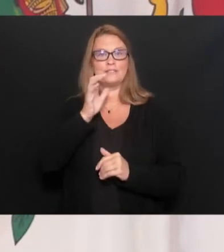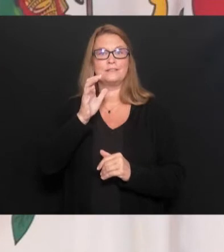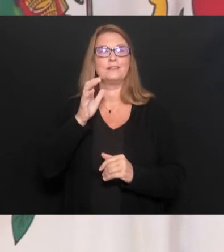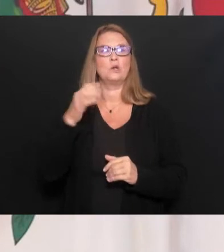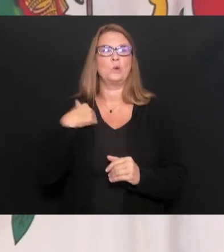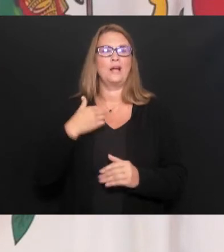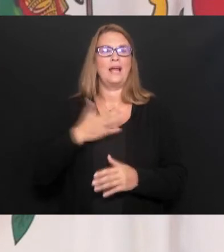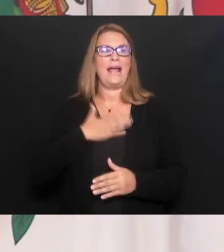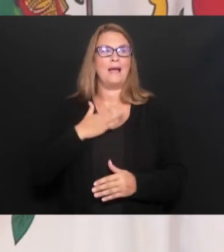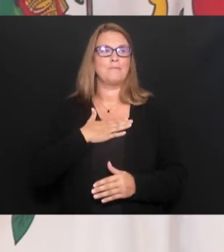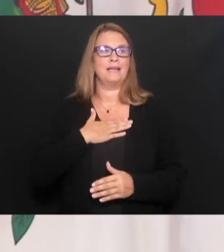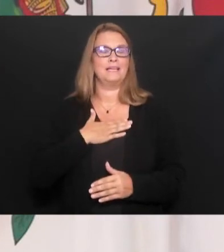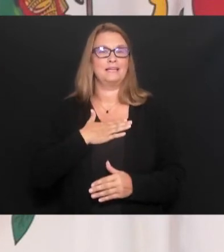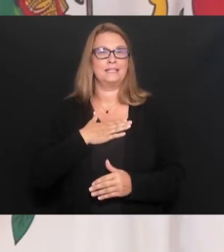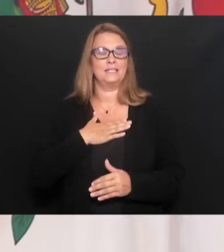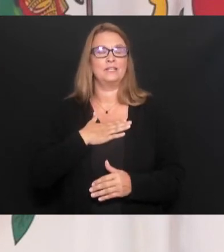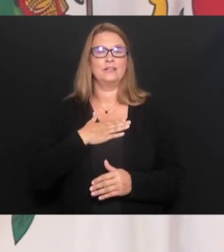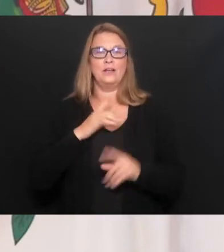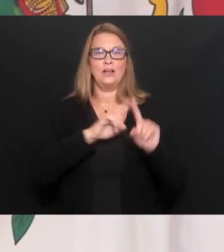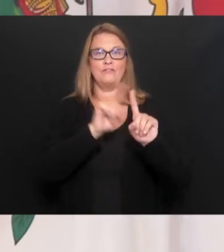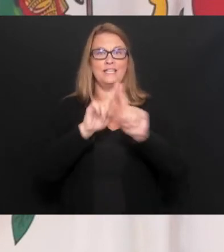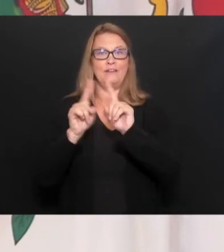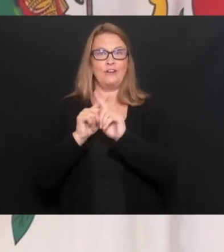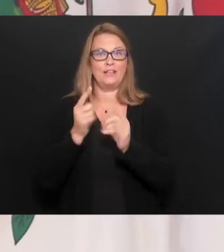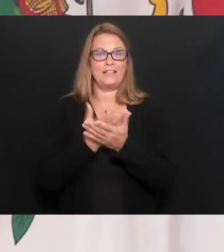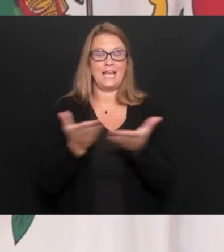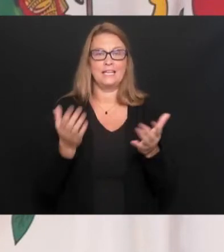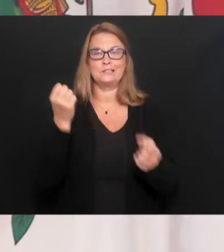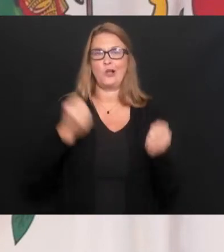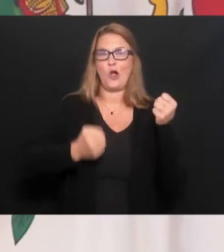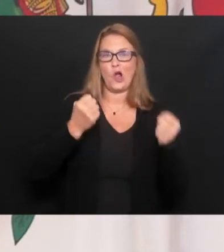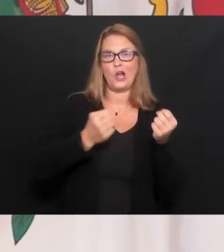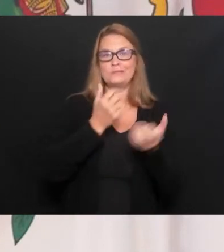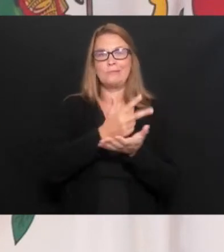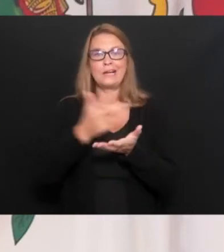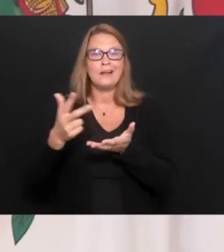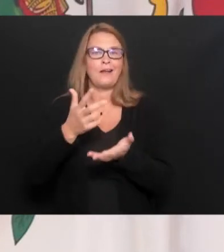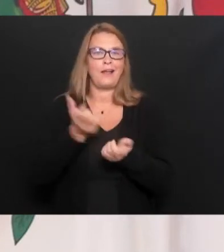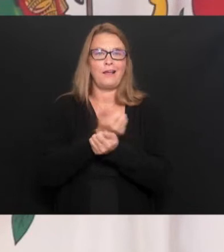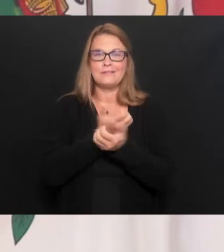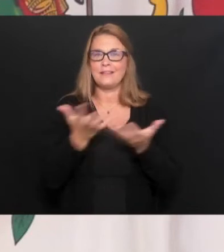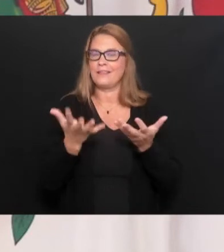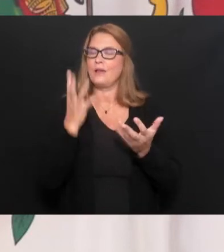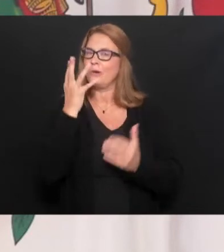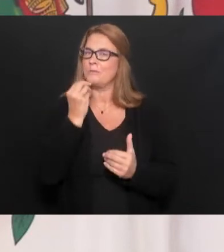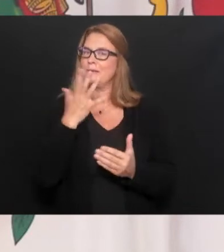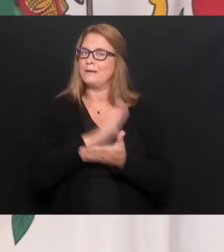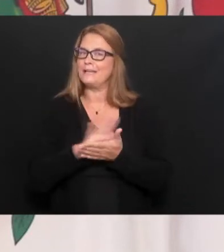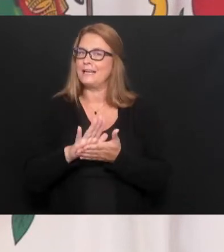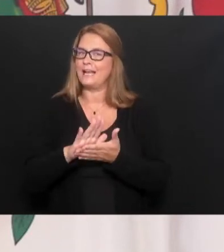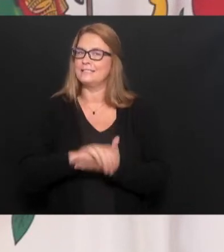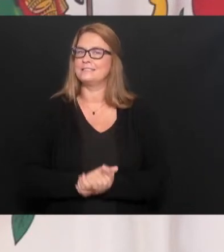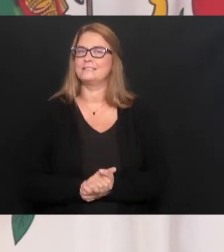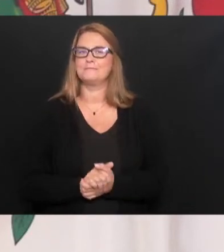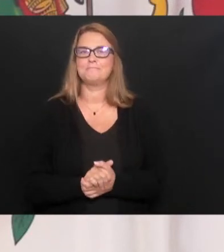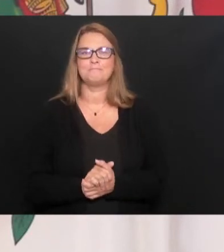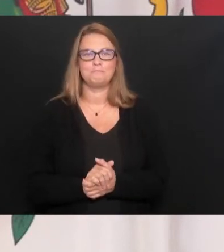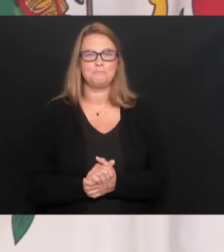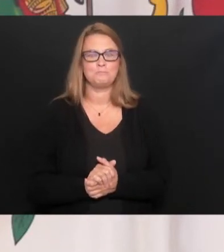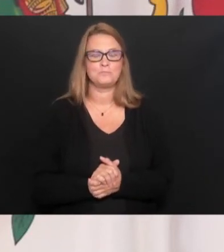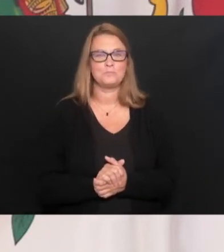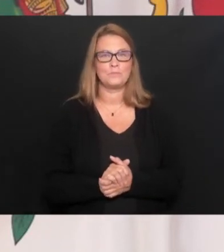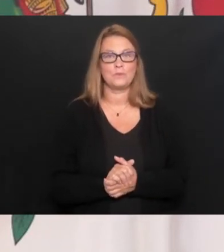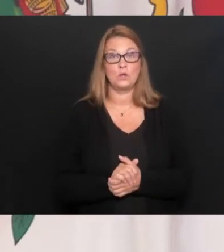happy that, you know, all the different things that, you know, with the automobiles that we're doing, and so with all that,